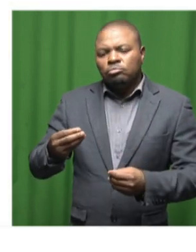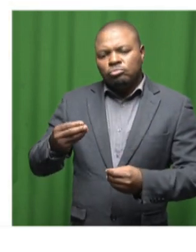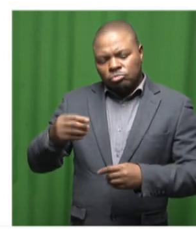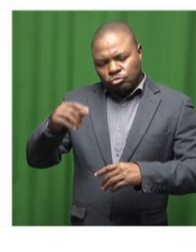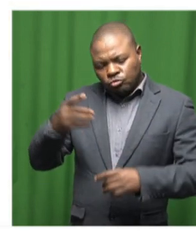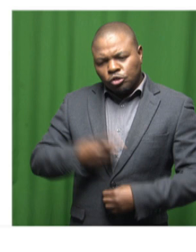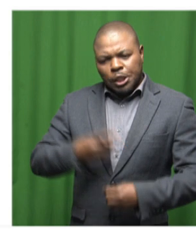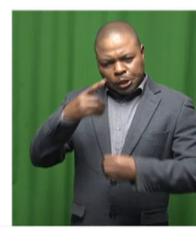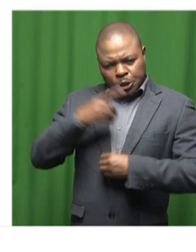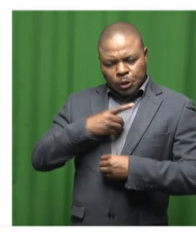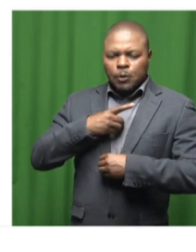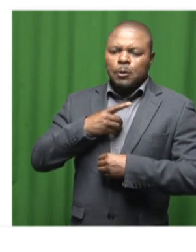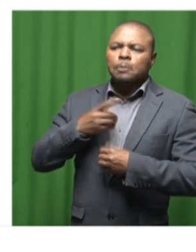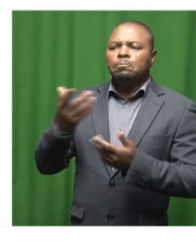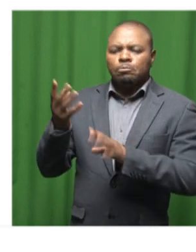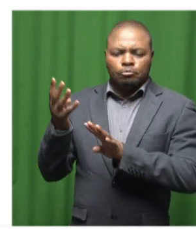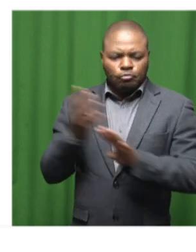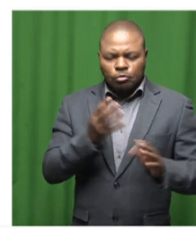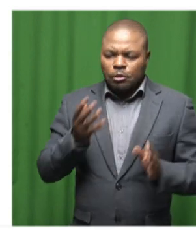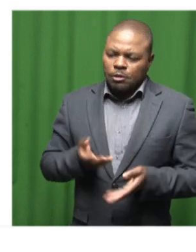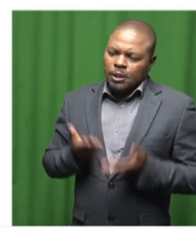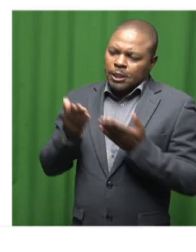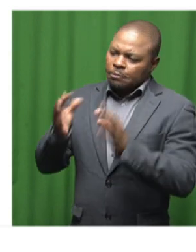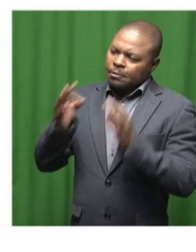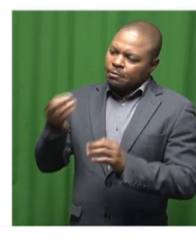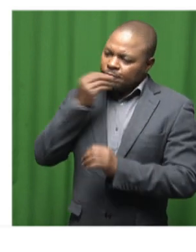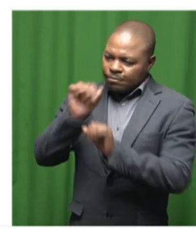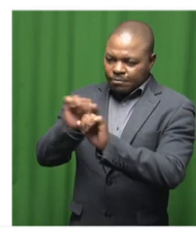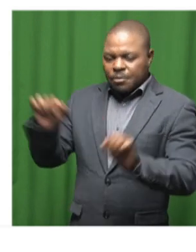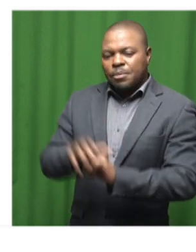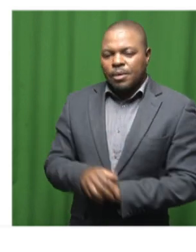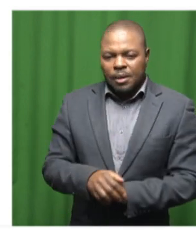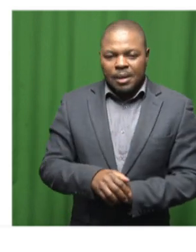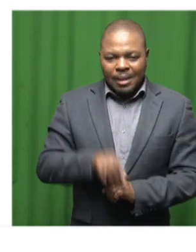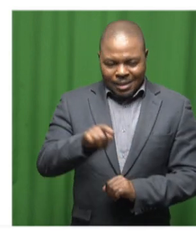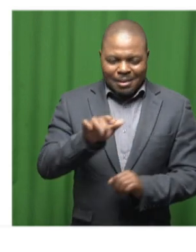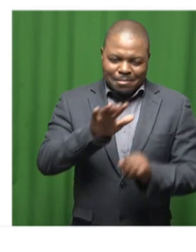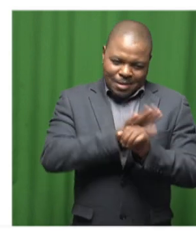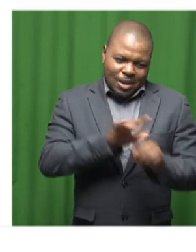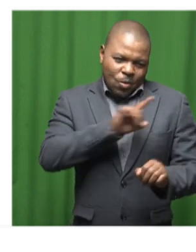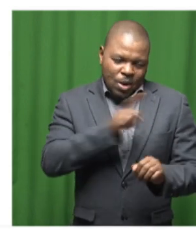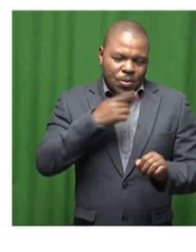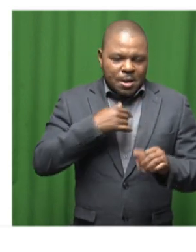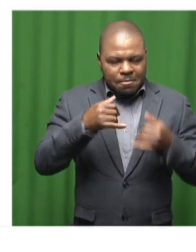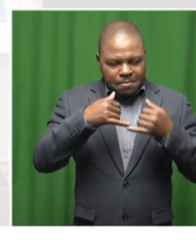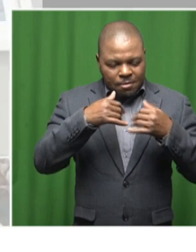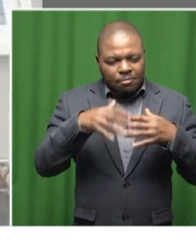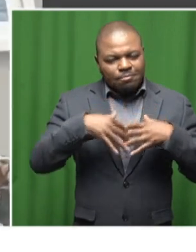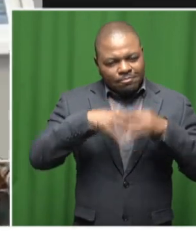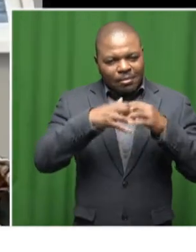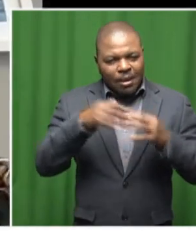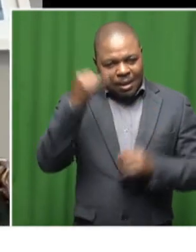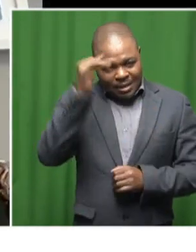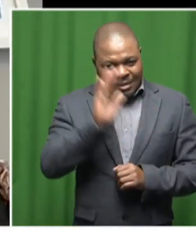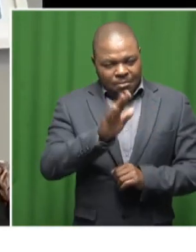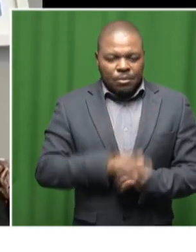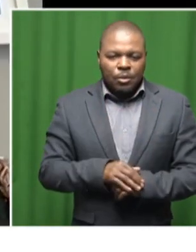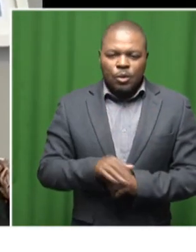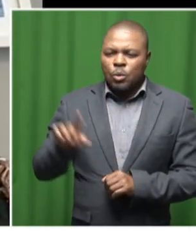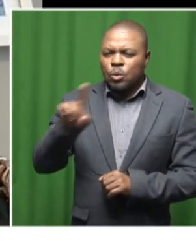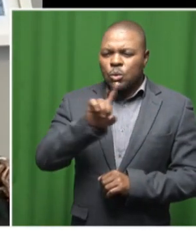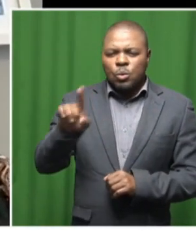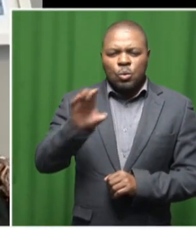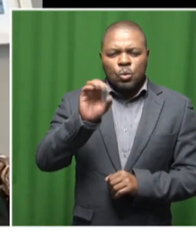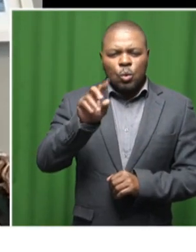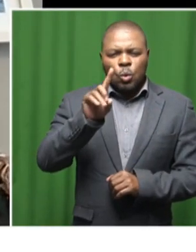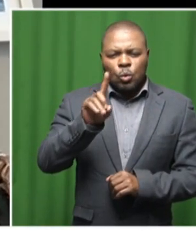which we want our children to be served their meal. And that was the background of this initiative. And Zodwa, why do you think there's still